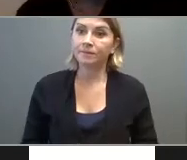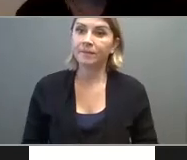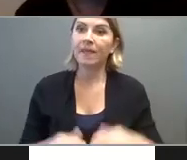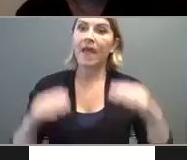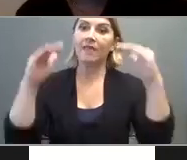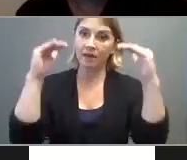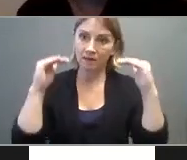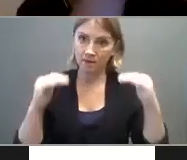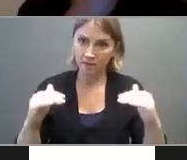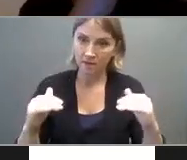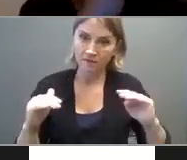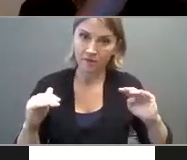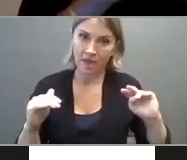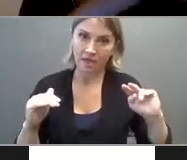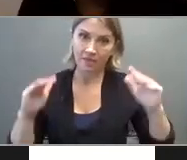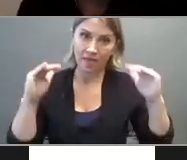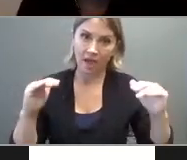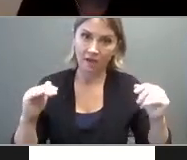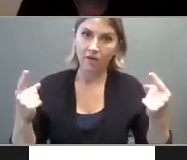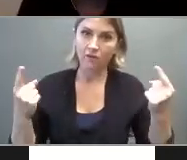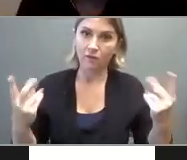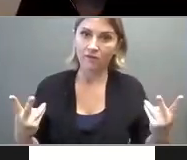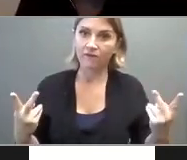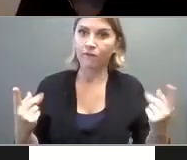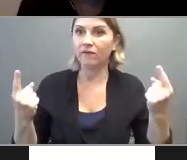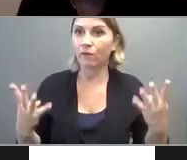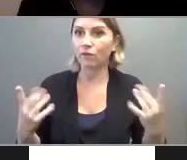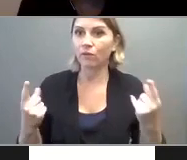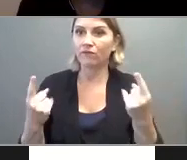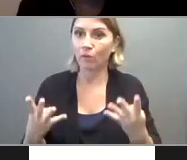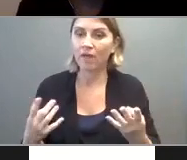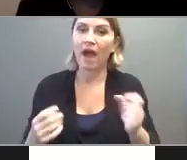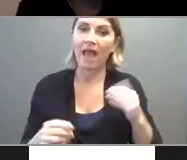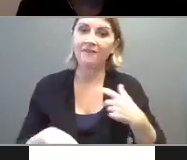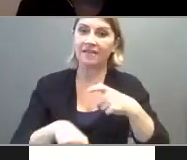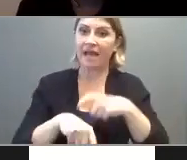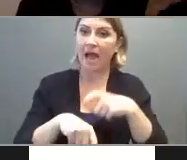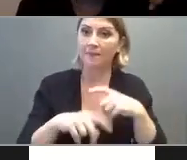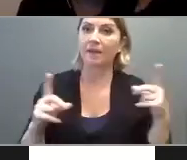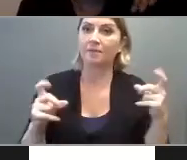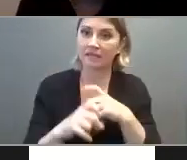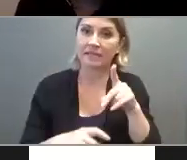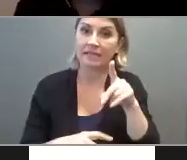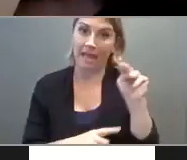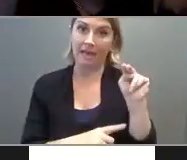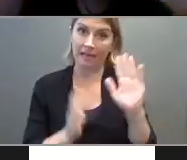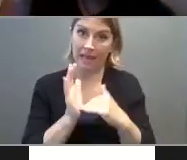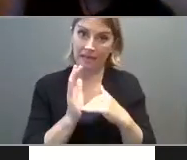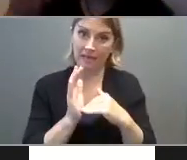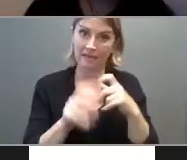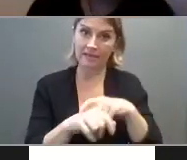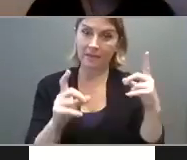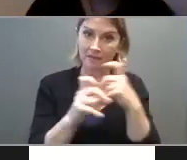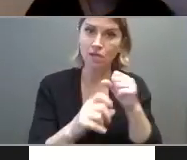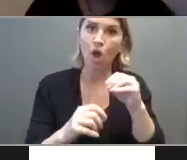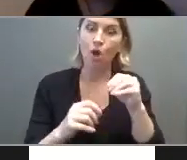And for 4 quarters of dn by 4, I again have a time complexity of dn, and so on, until I